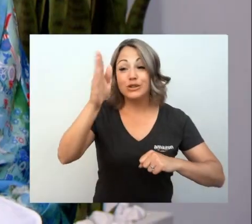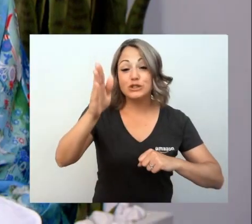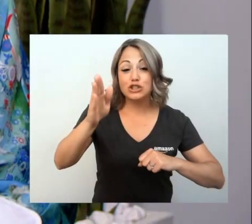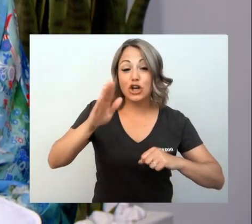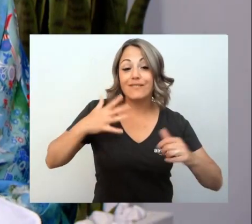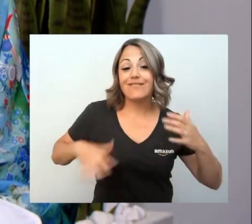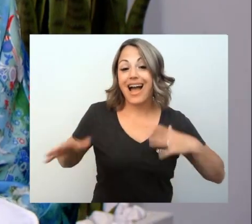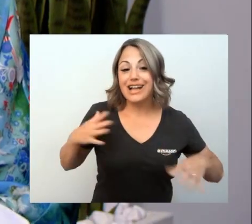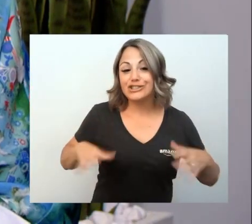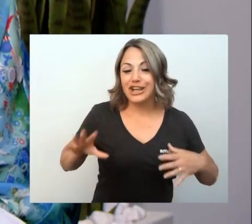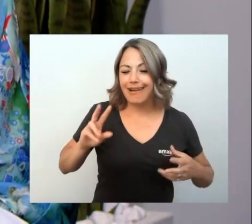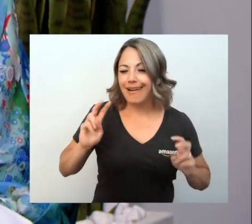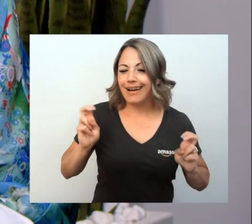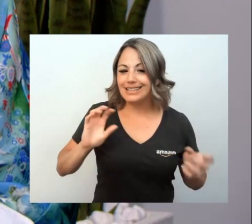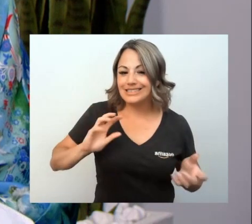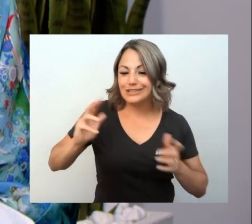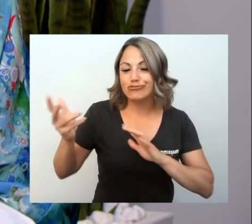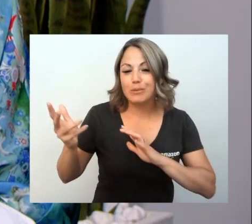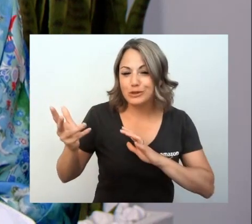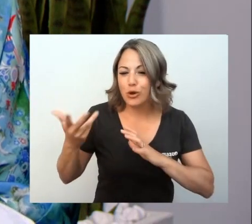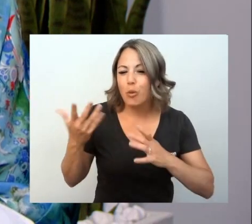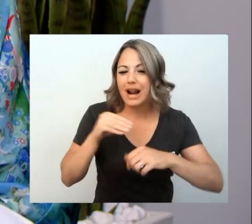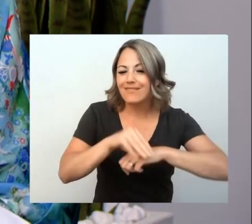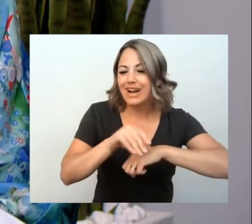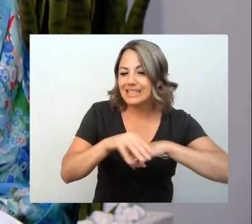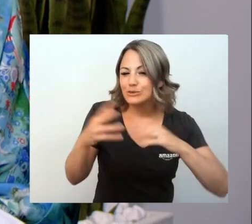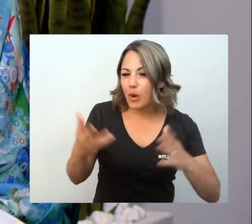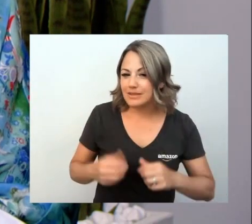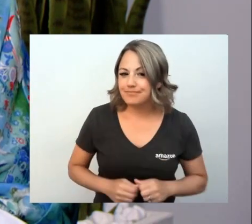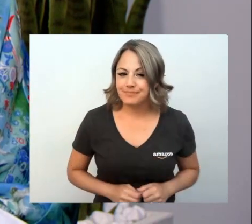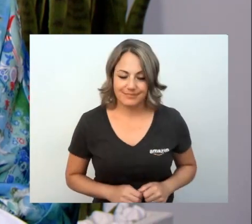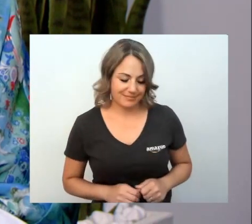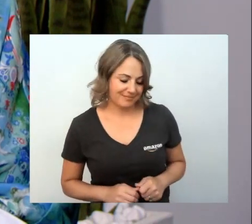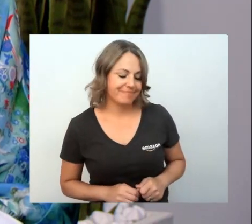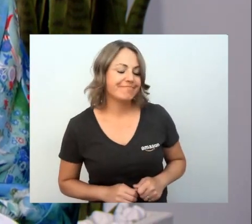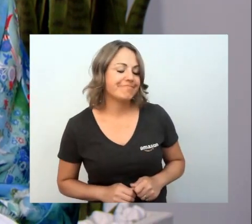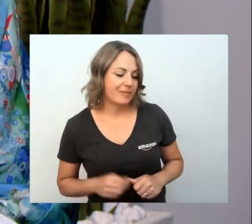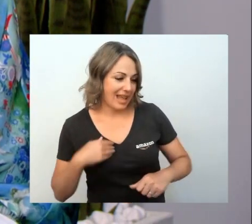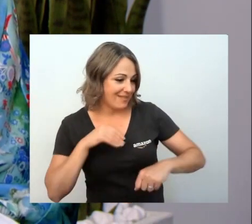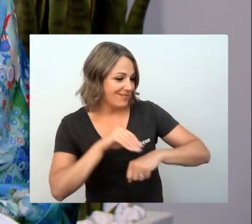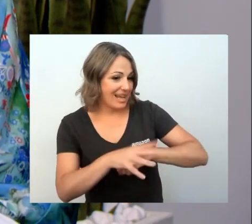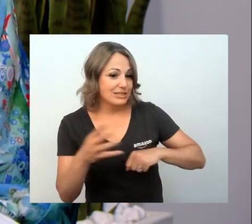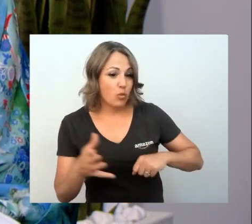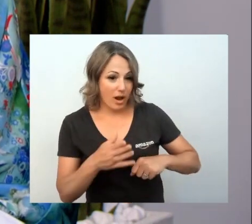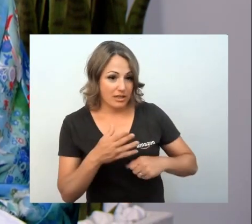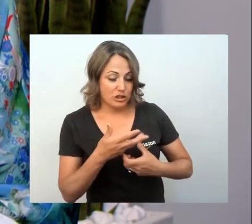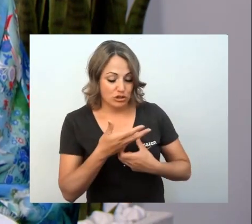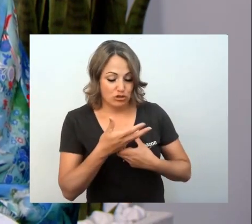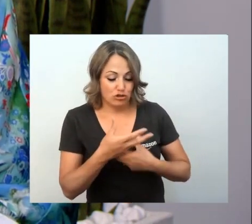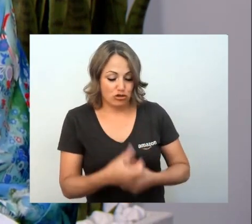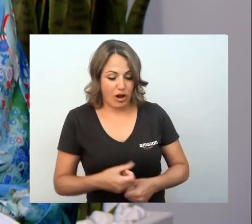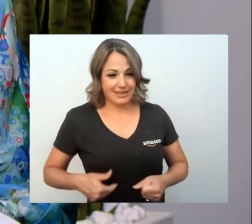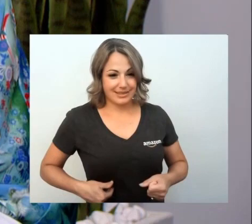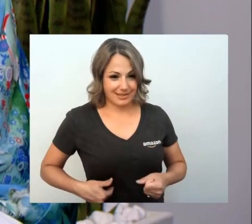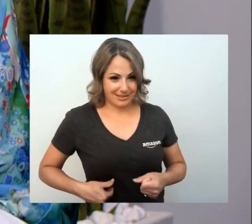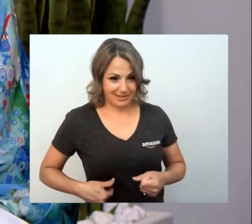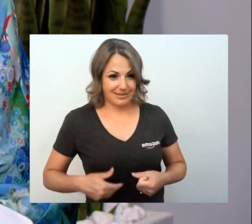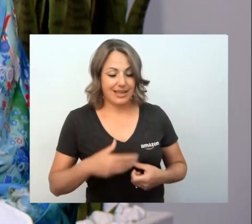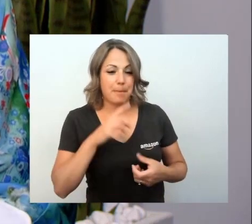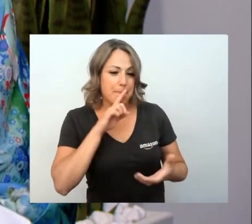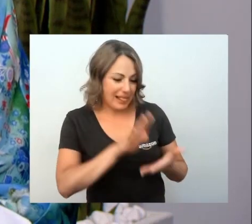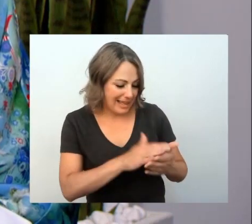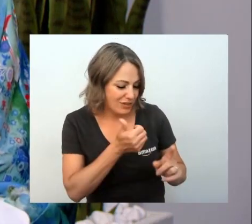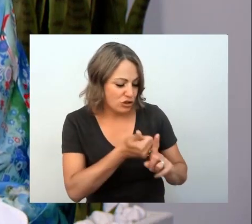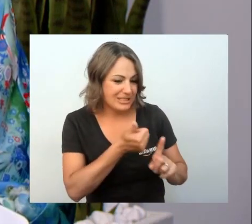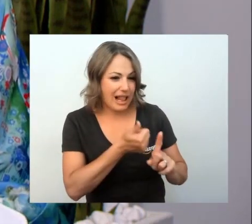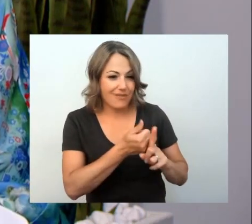be? My advice would be to believe in yourself, trust your gift, trust that your creativity is going